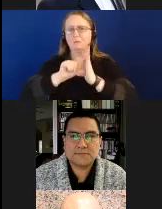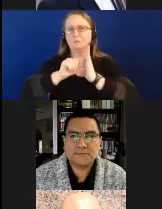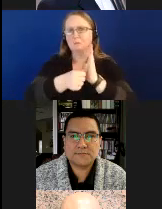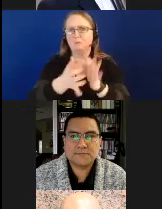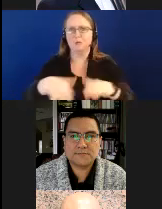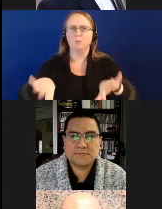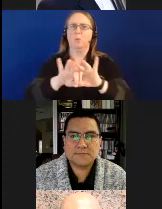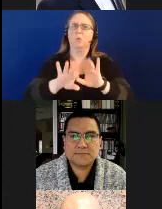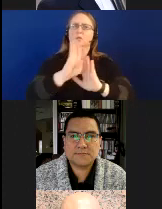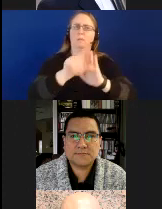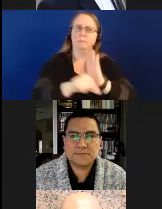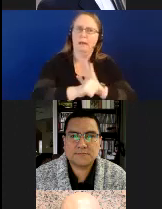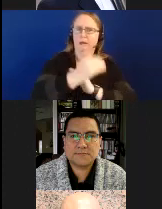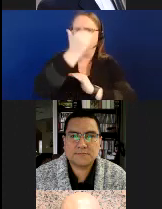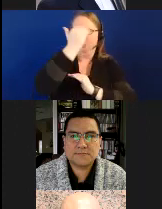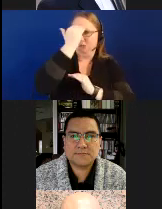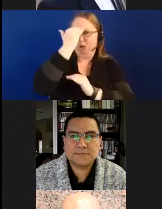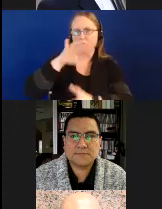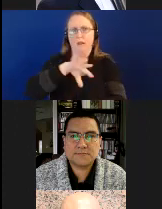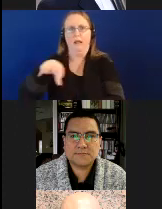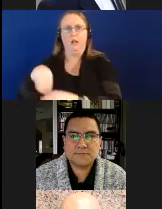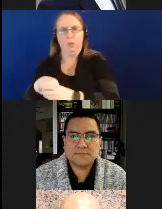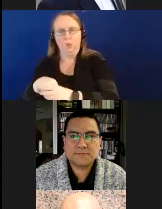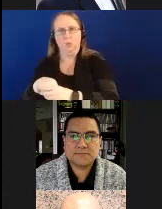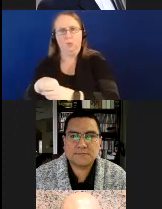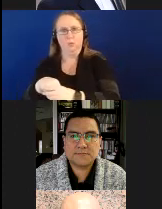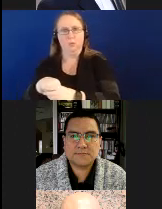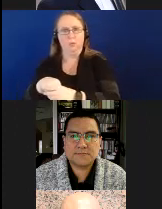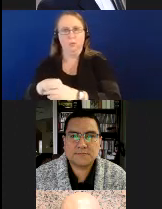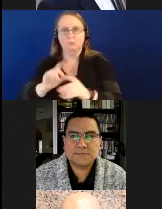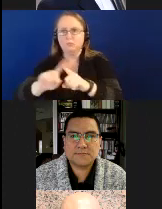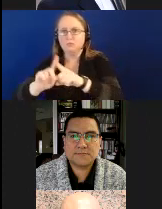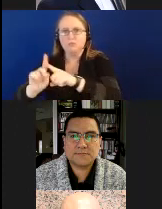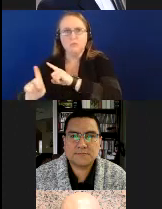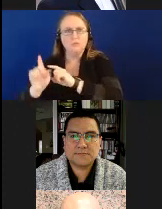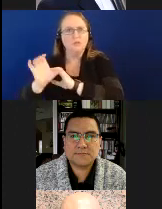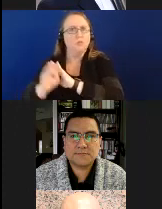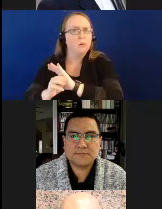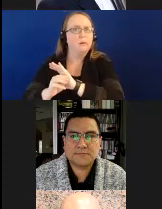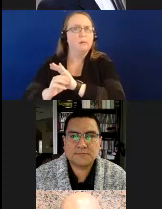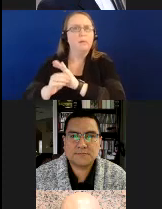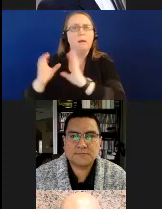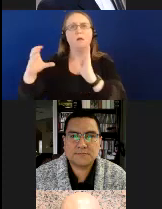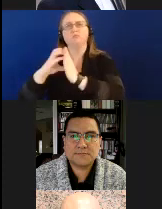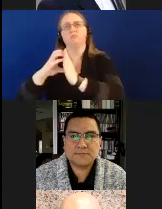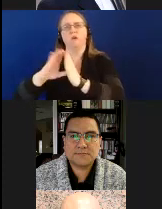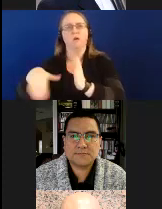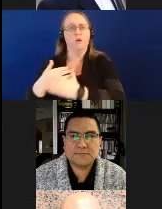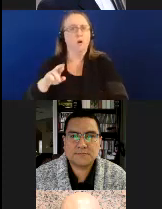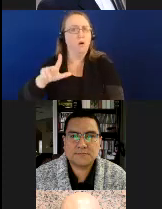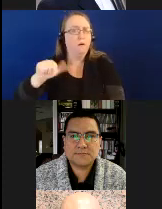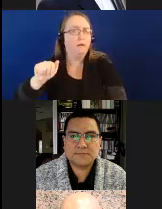background knowledge by including cross-curricular passages in all of our RLA tests? Can we